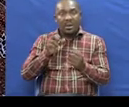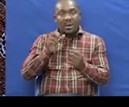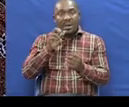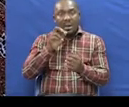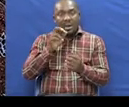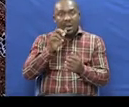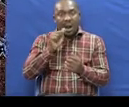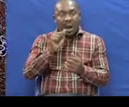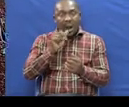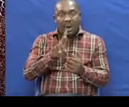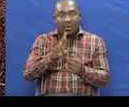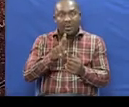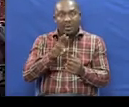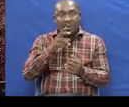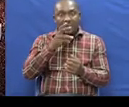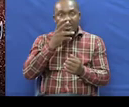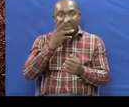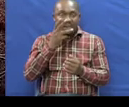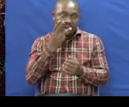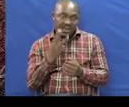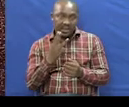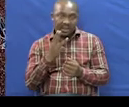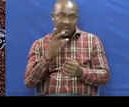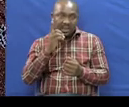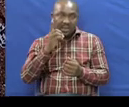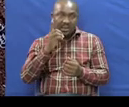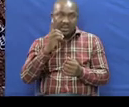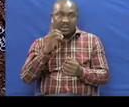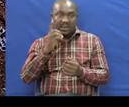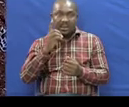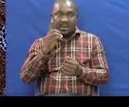3d10 4s1. And for zinc,